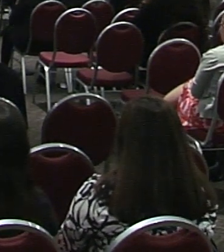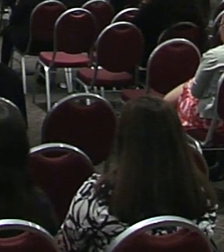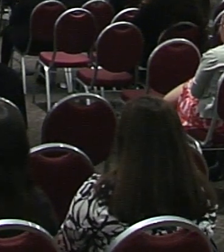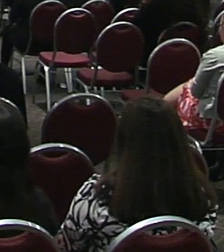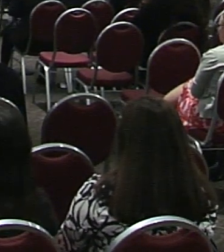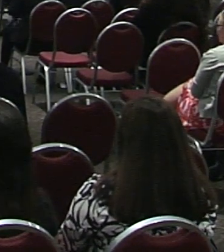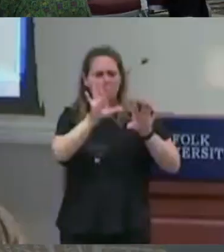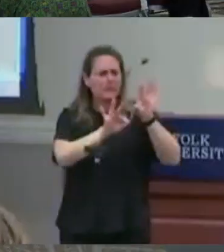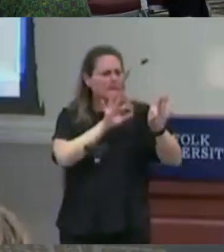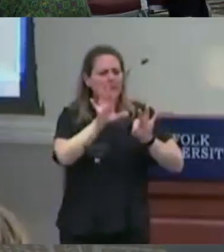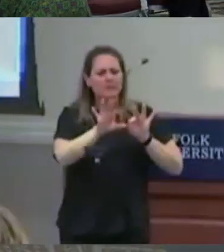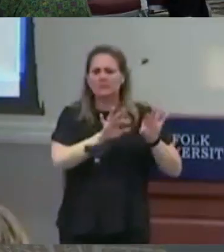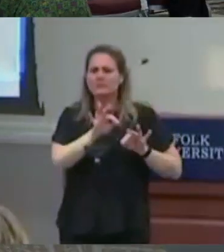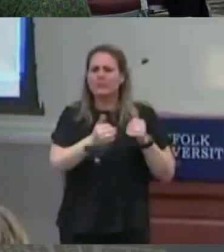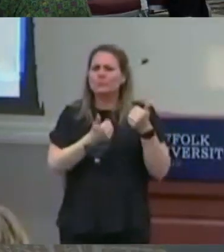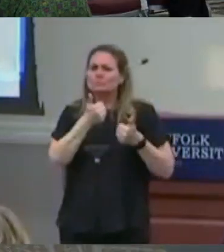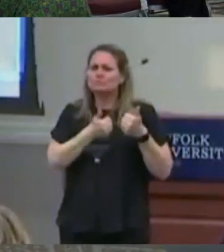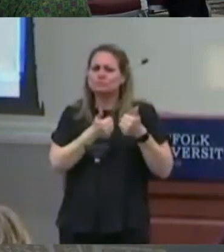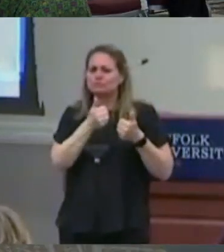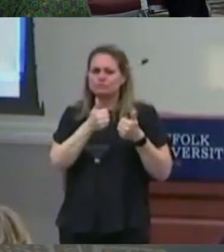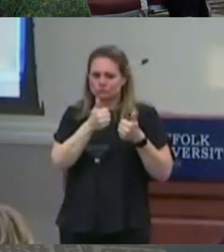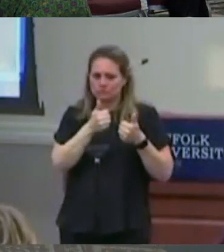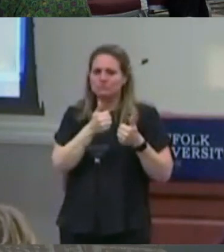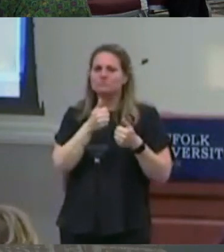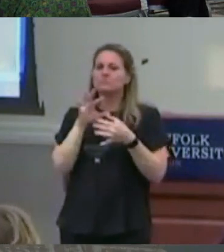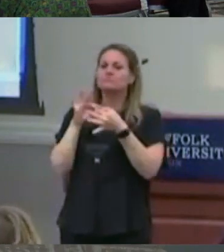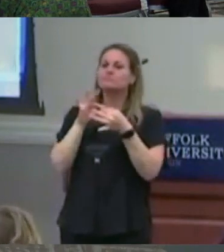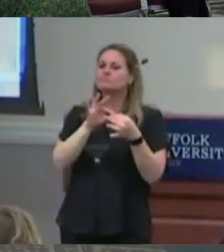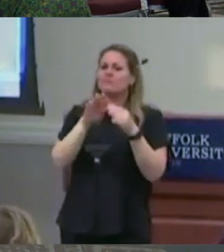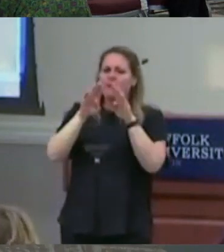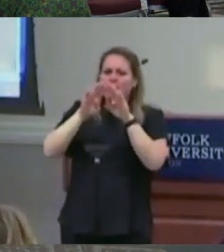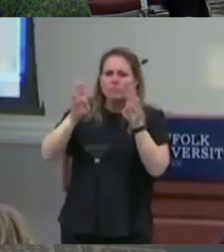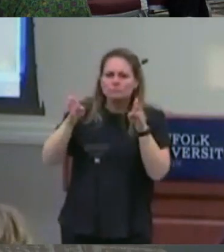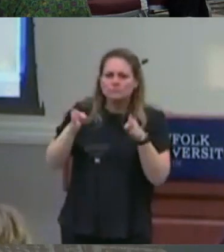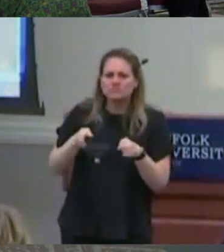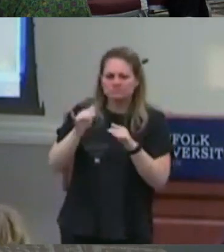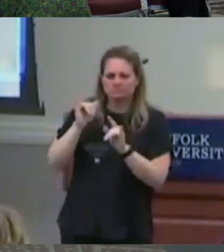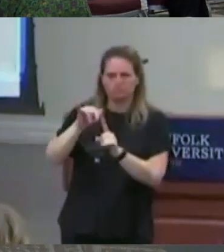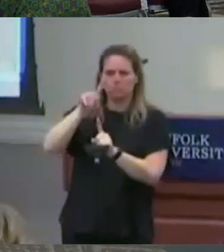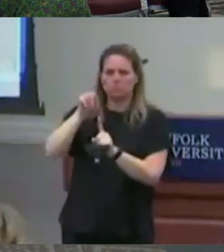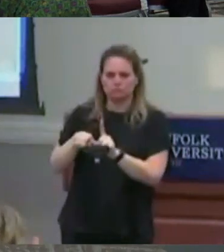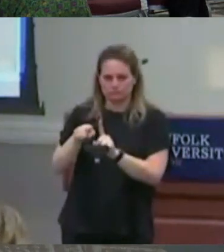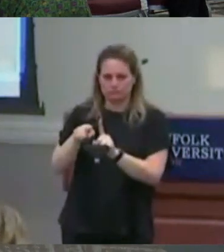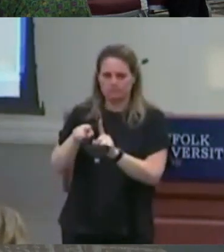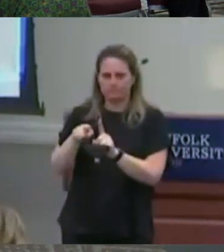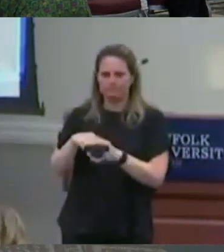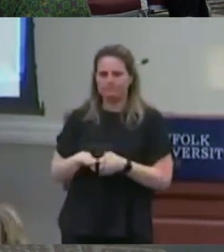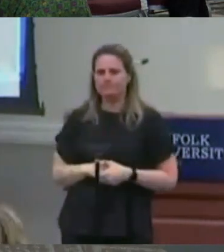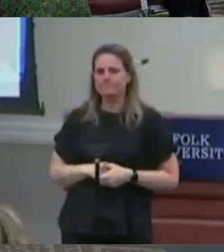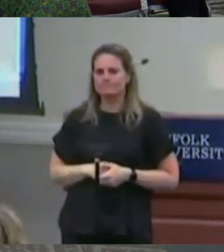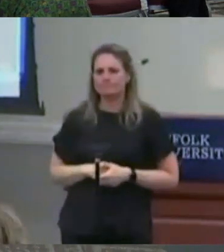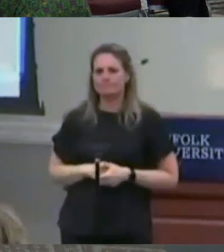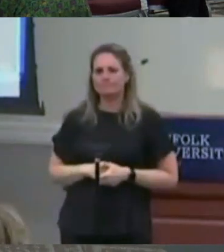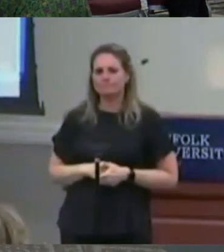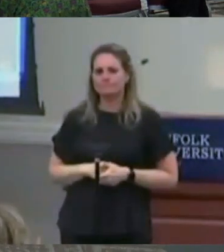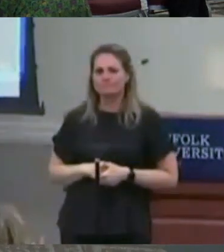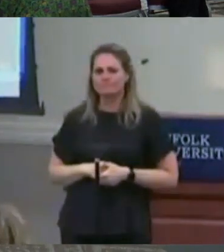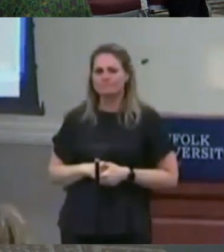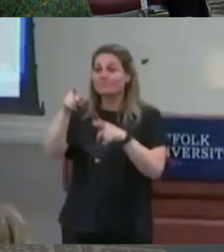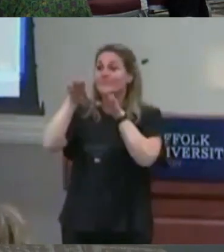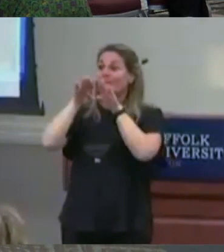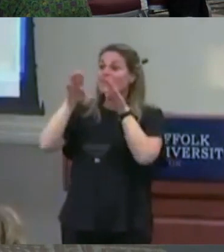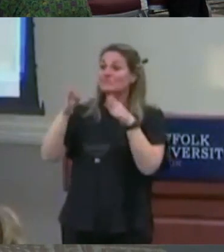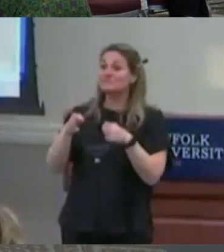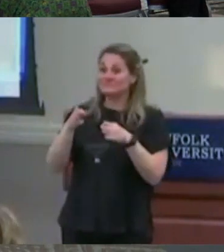our efforts towards housing are really systemic. We don't do placement in our office, but we work very closely with the Office of